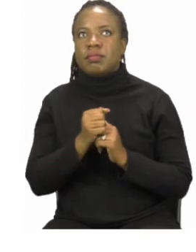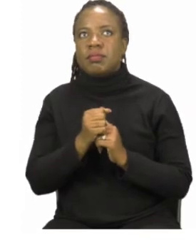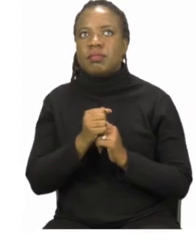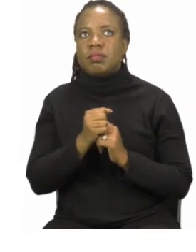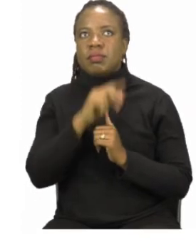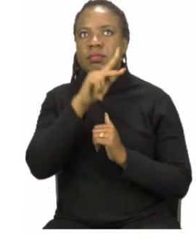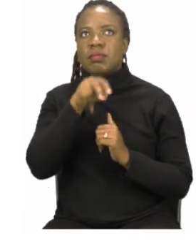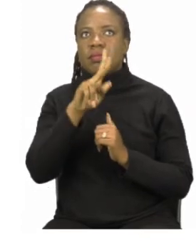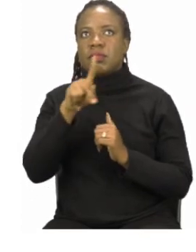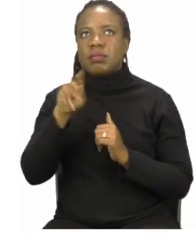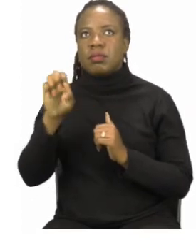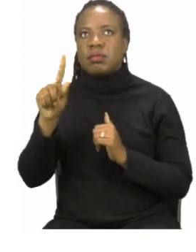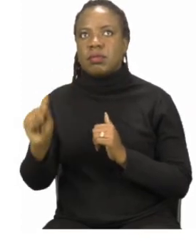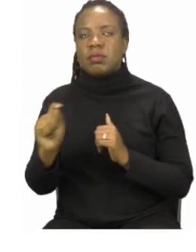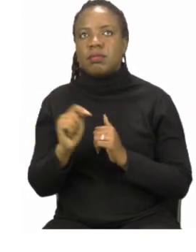puppet,